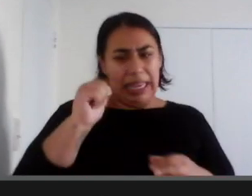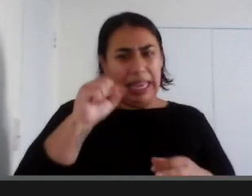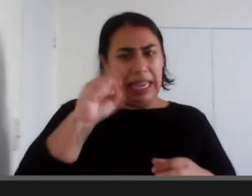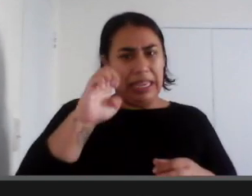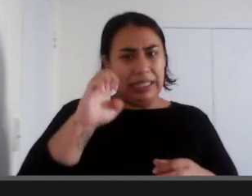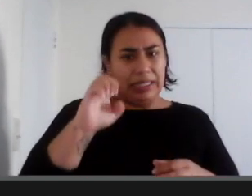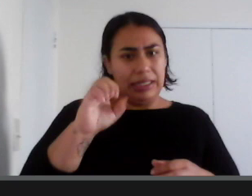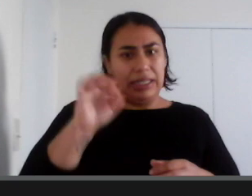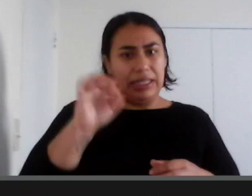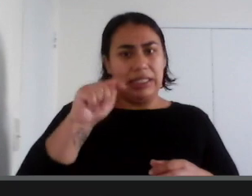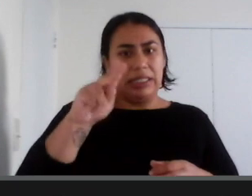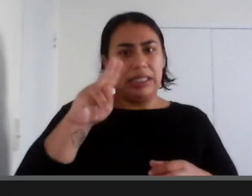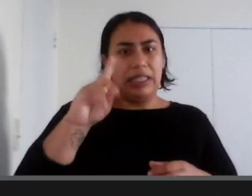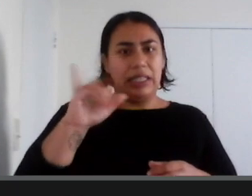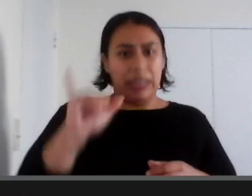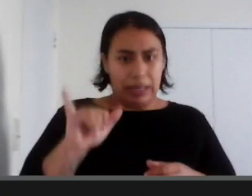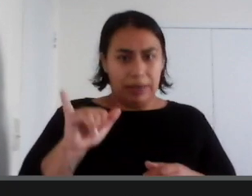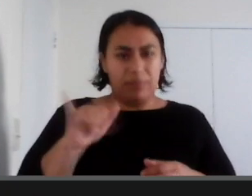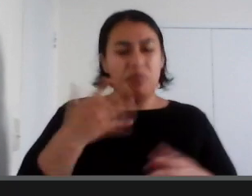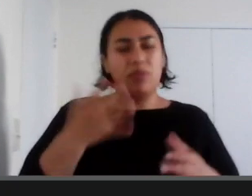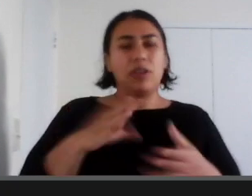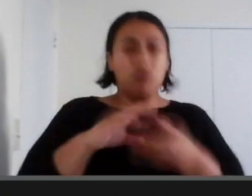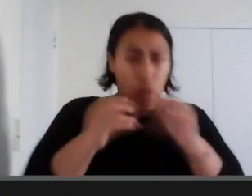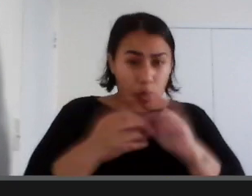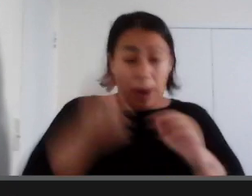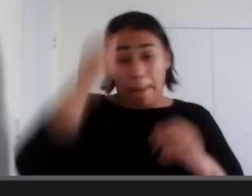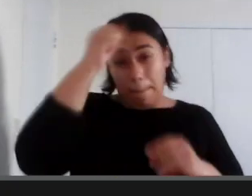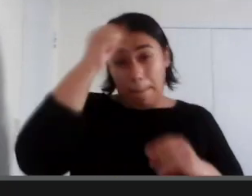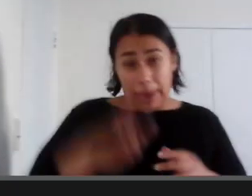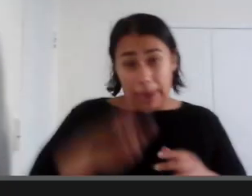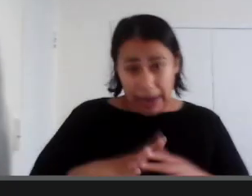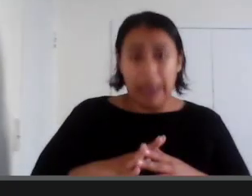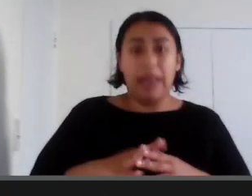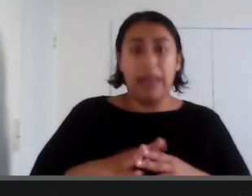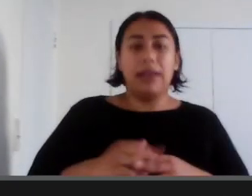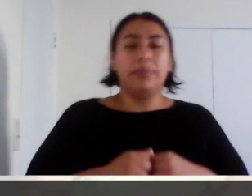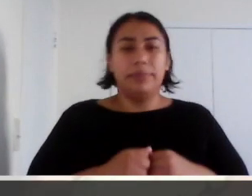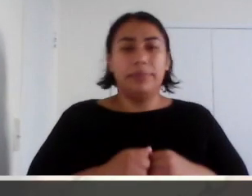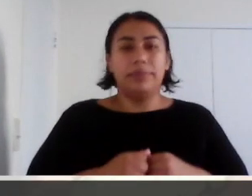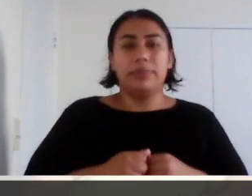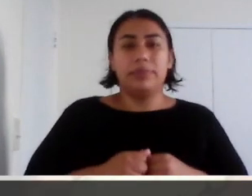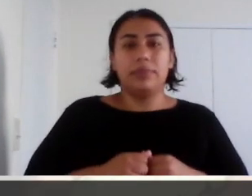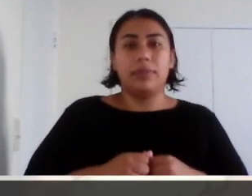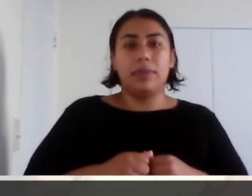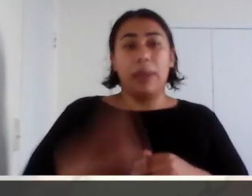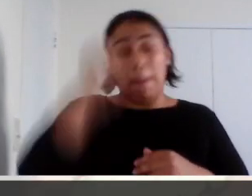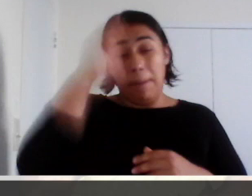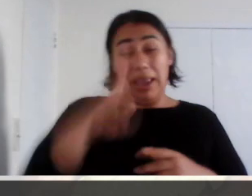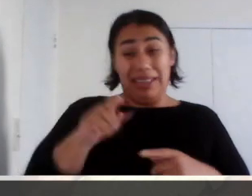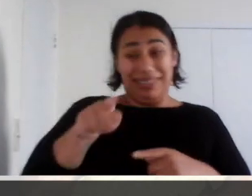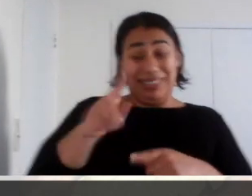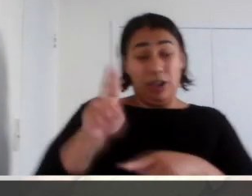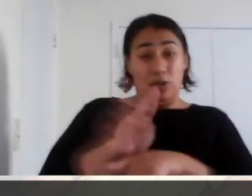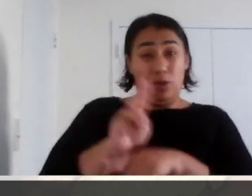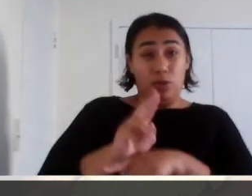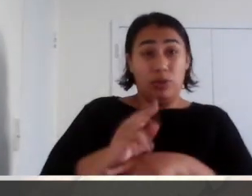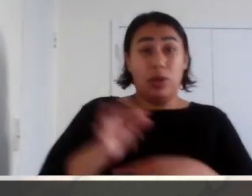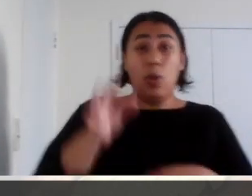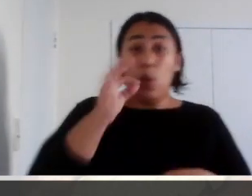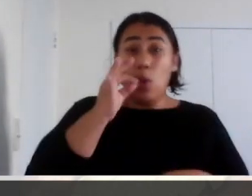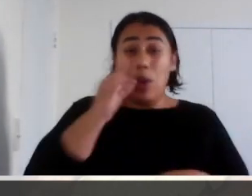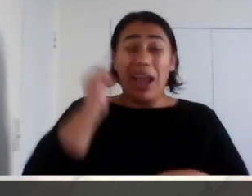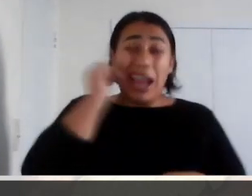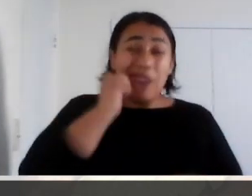have a physiological effect, but their role is not as well researched. So here I want to share a quick case